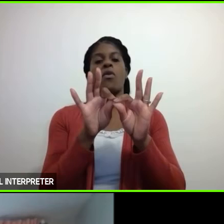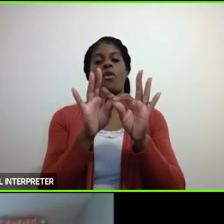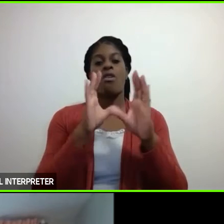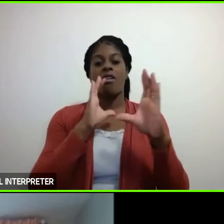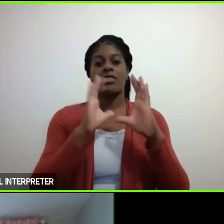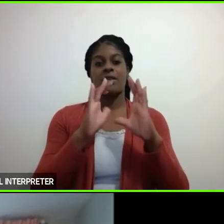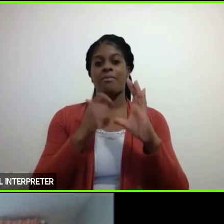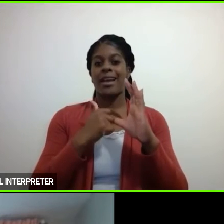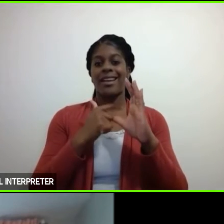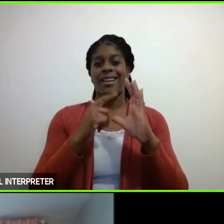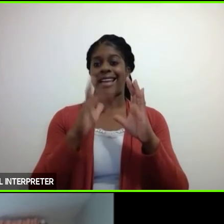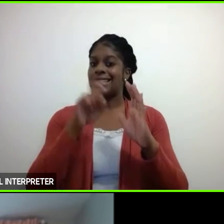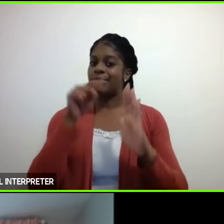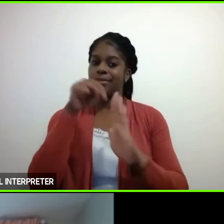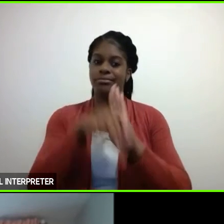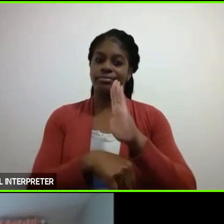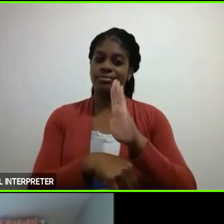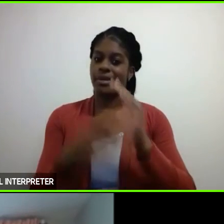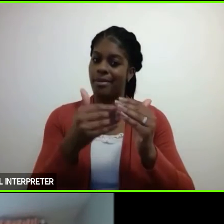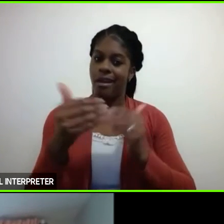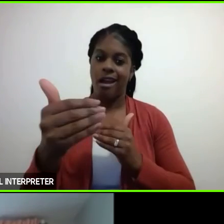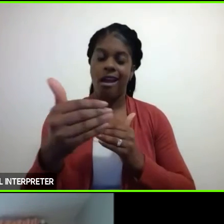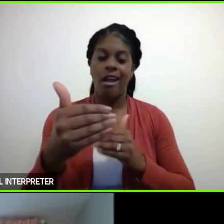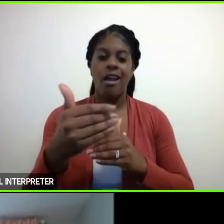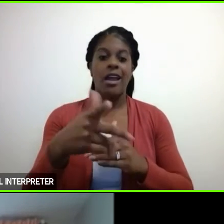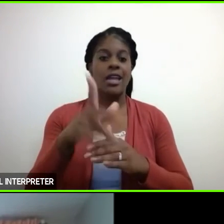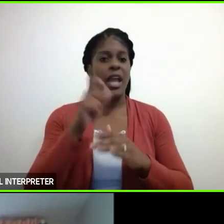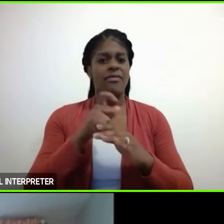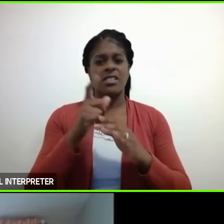beyond conversation. It has to be a conversation in every